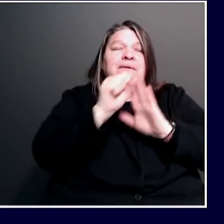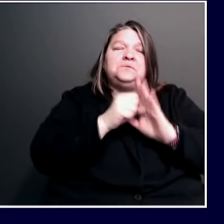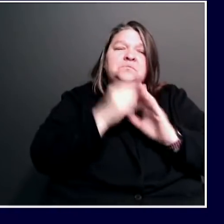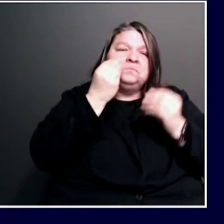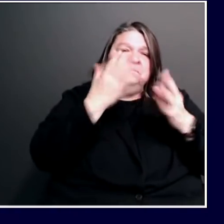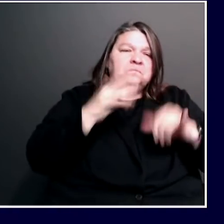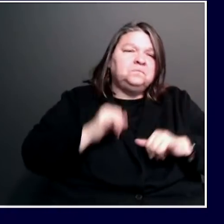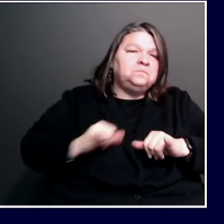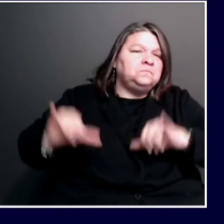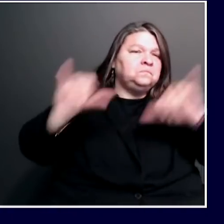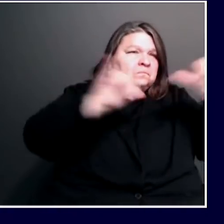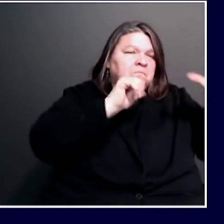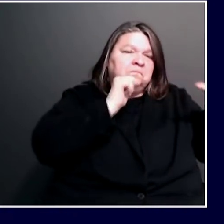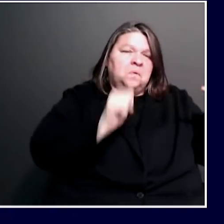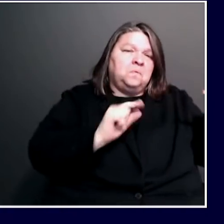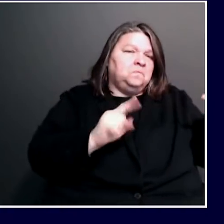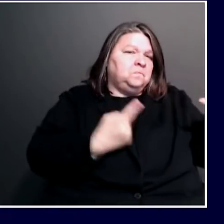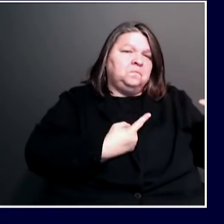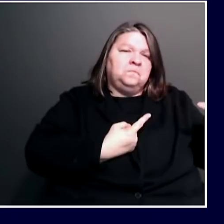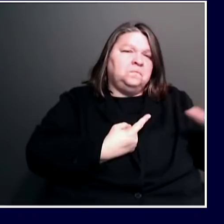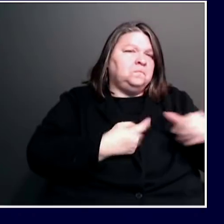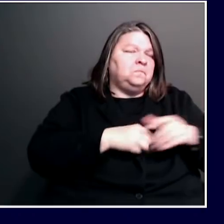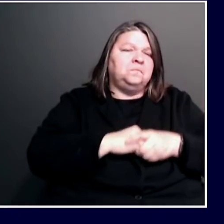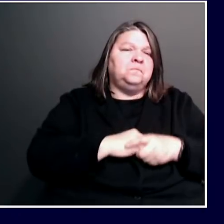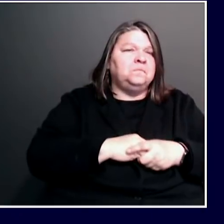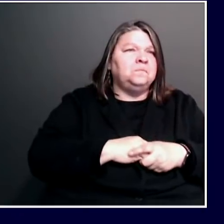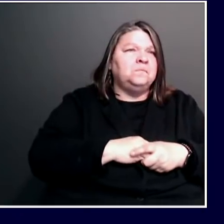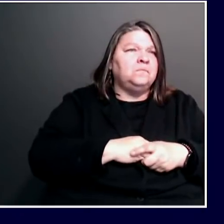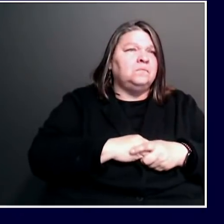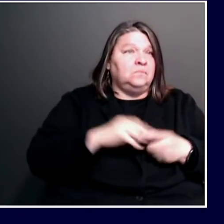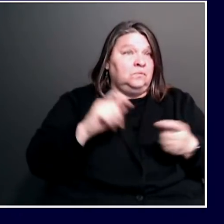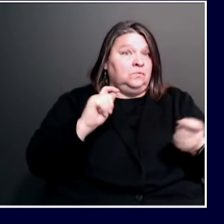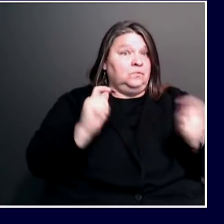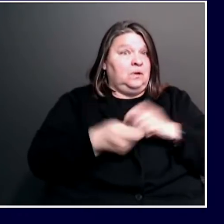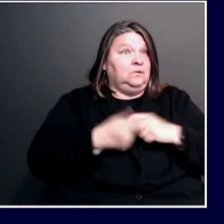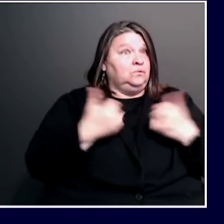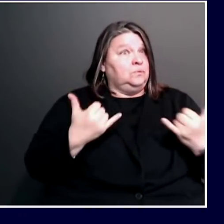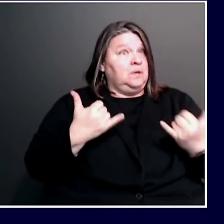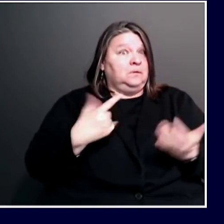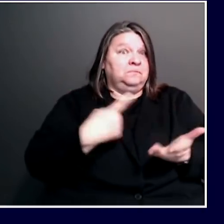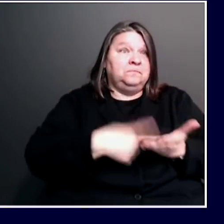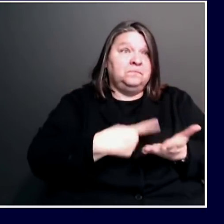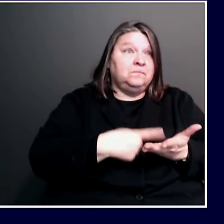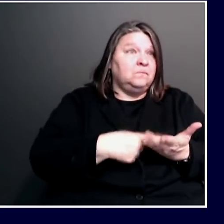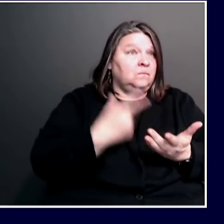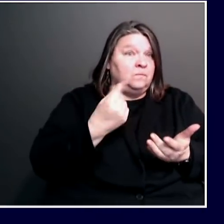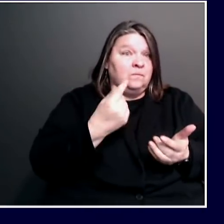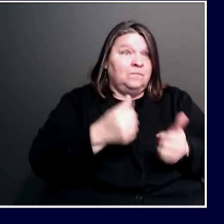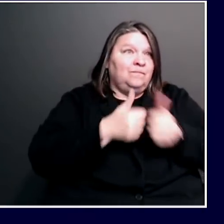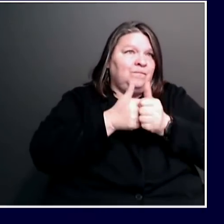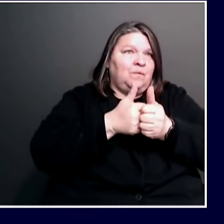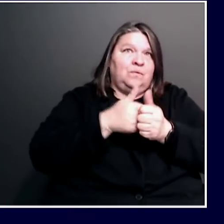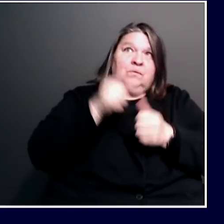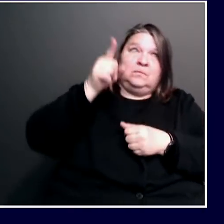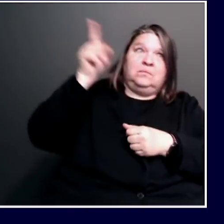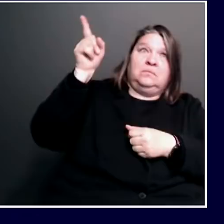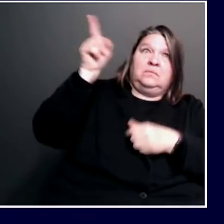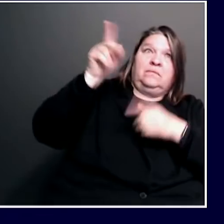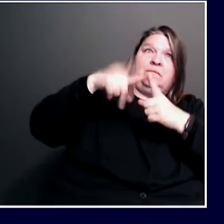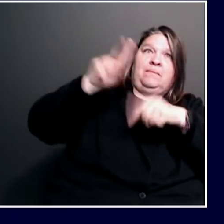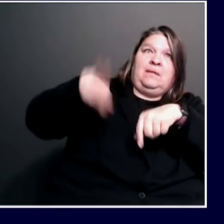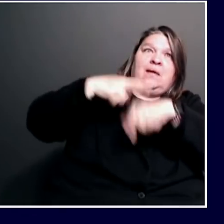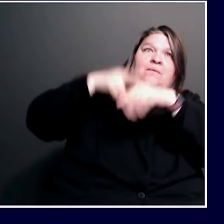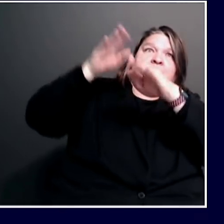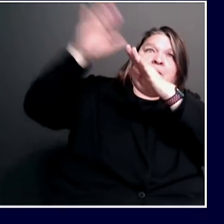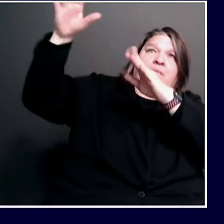direction. Indeed, the change that I'm talking about today follows a recommendation from various national public health groups